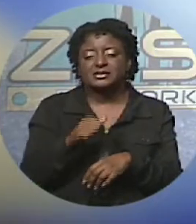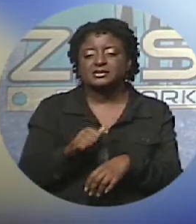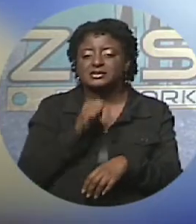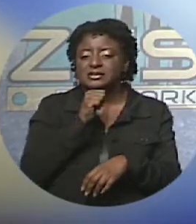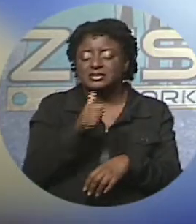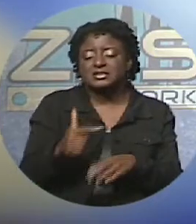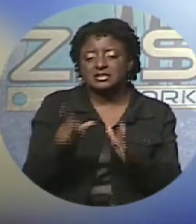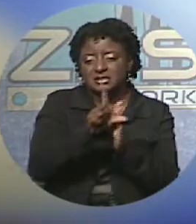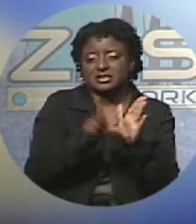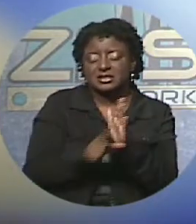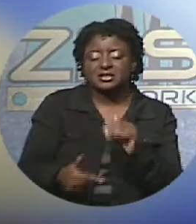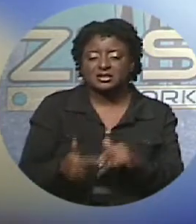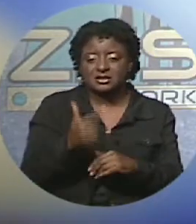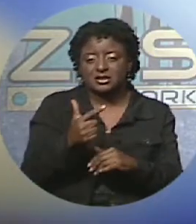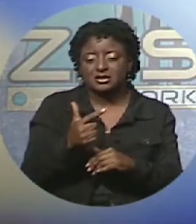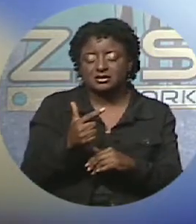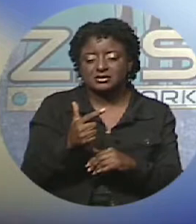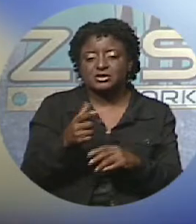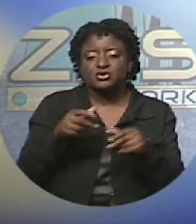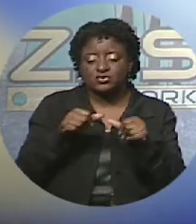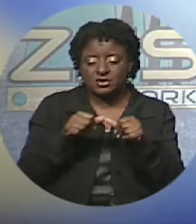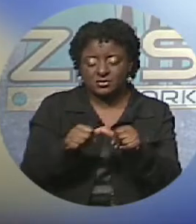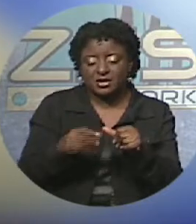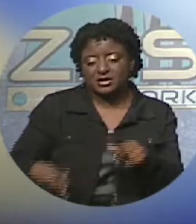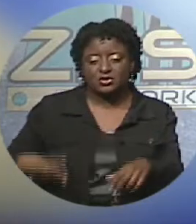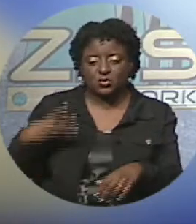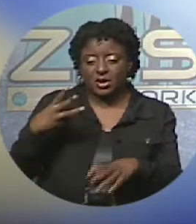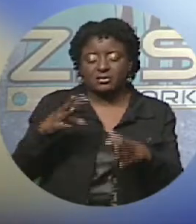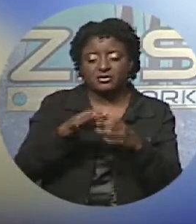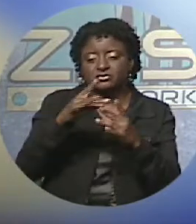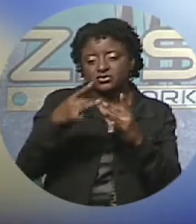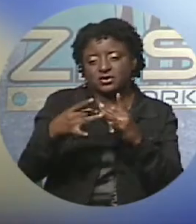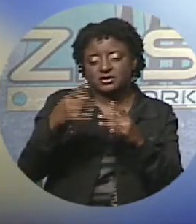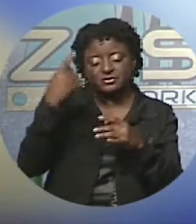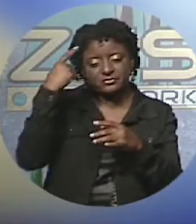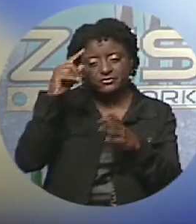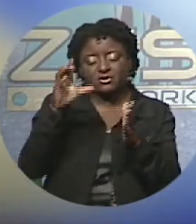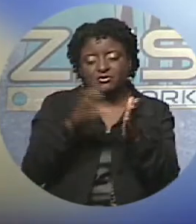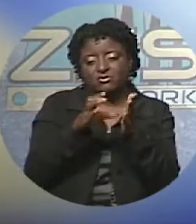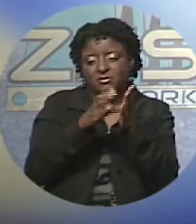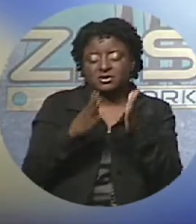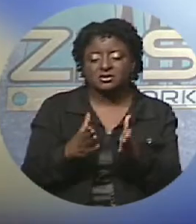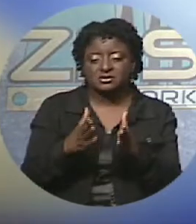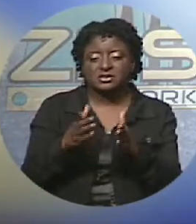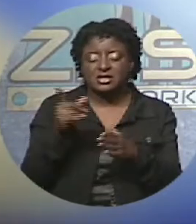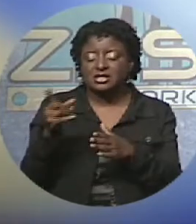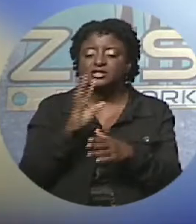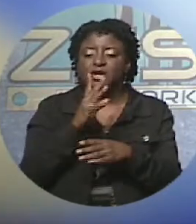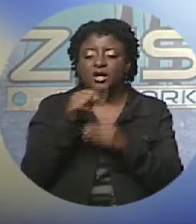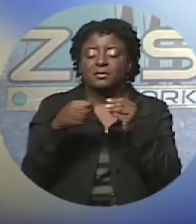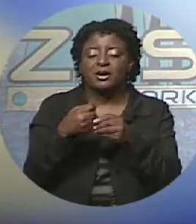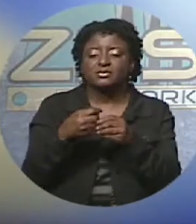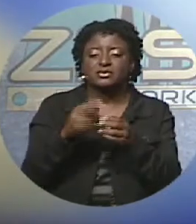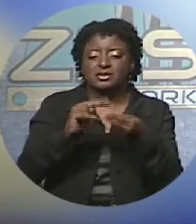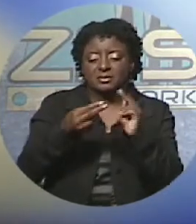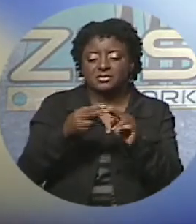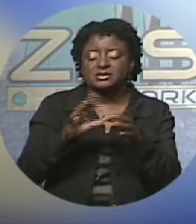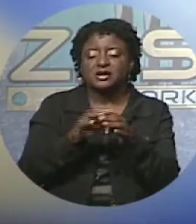the government is committed to the fight. In his contribution to the budget debate, he spoke to the numbers of illegal weapons